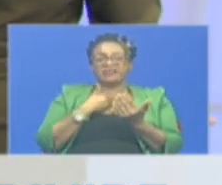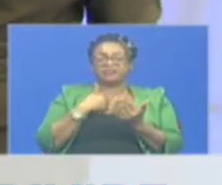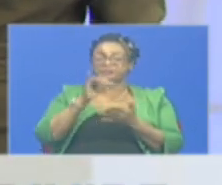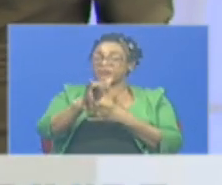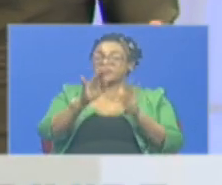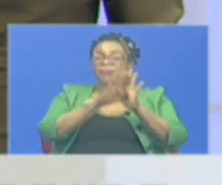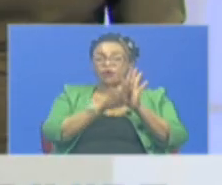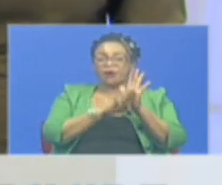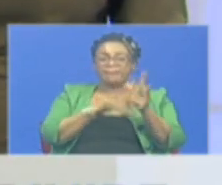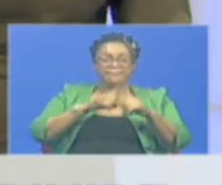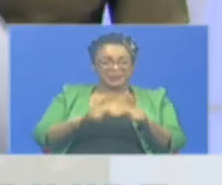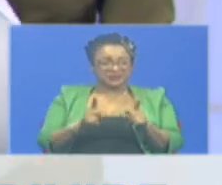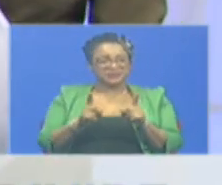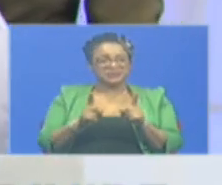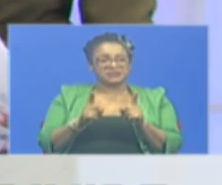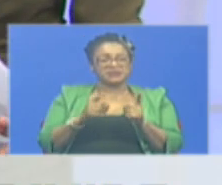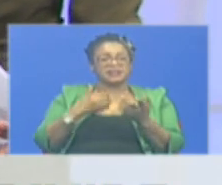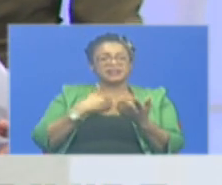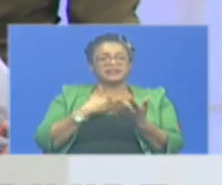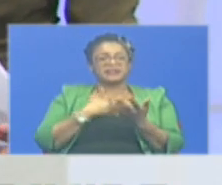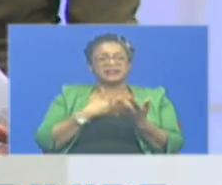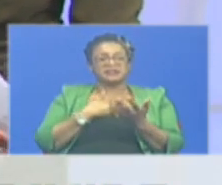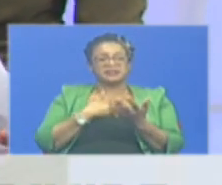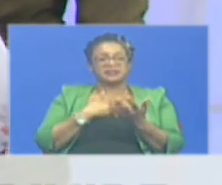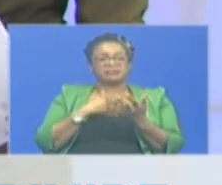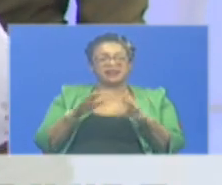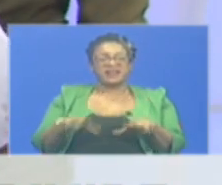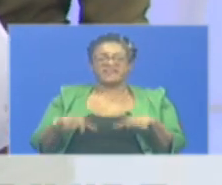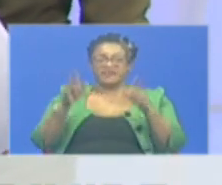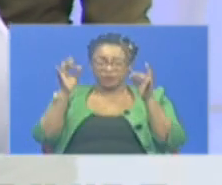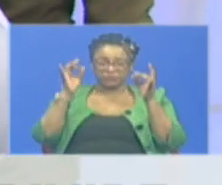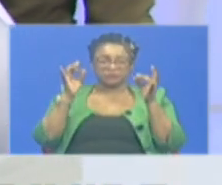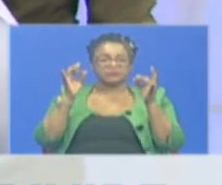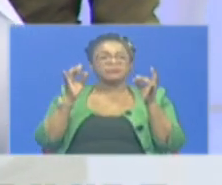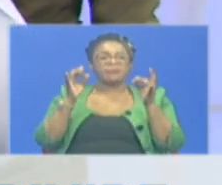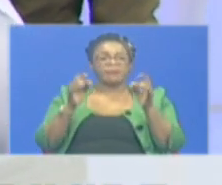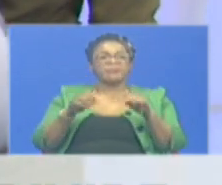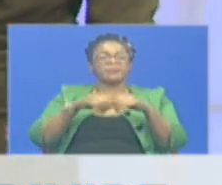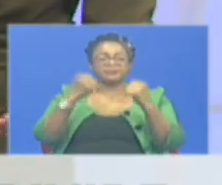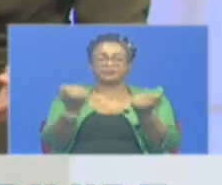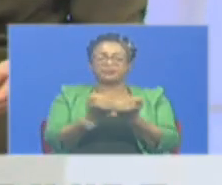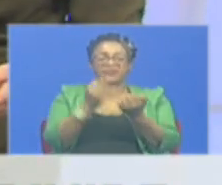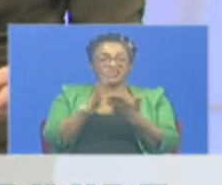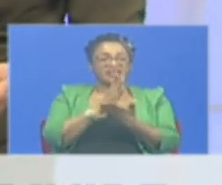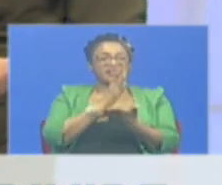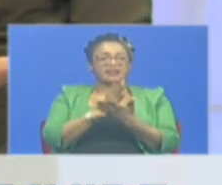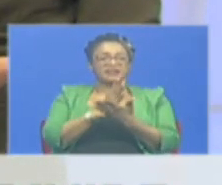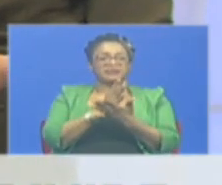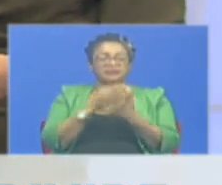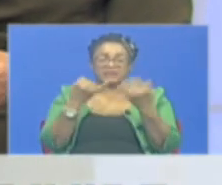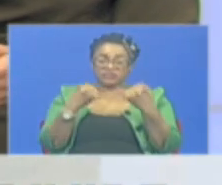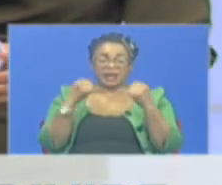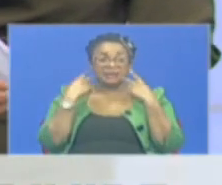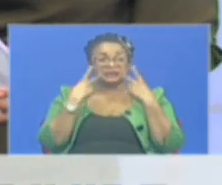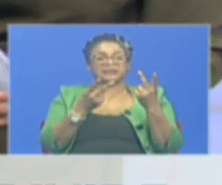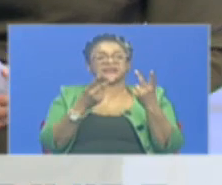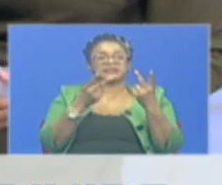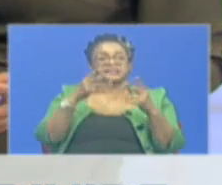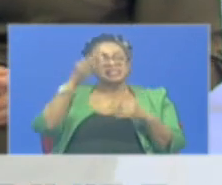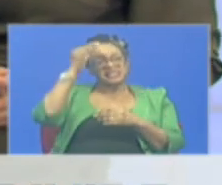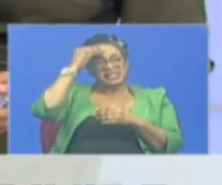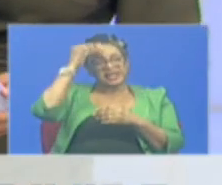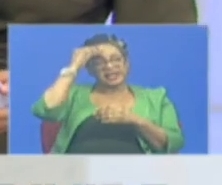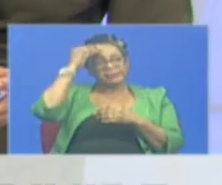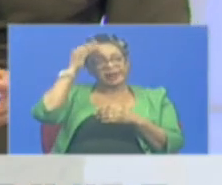but it has been found to exacerbate disparities in the sector. Now, have a look at this. A study by